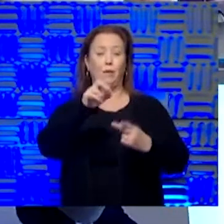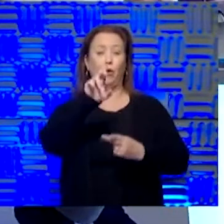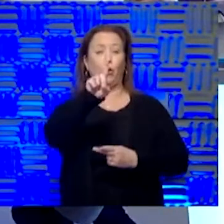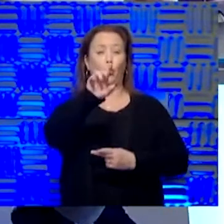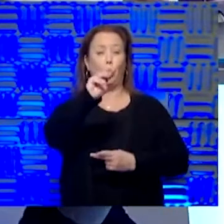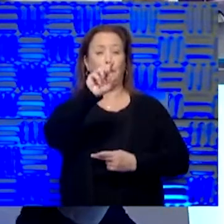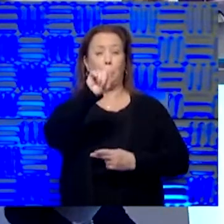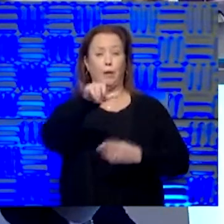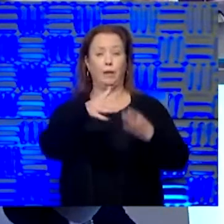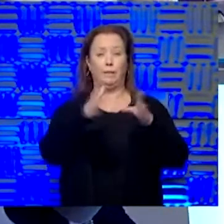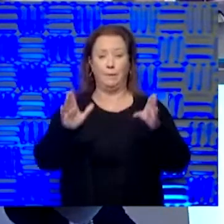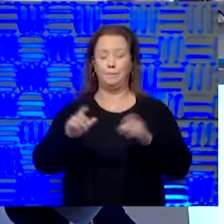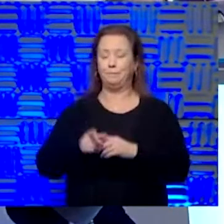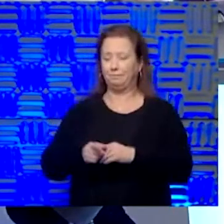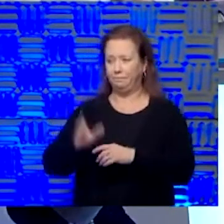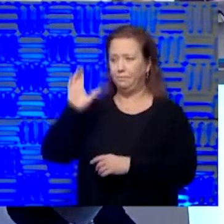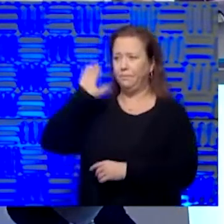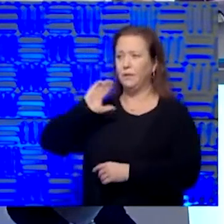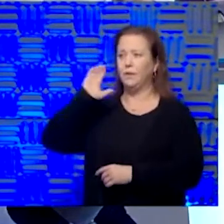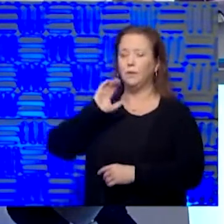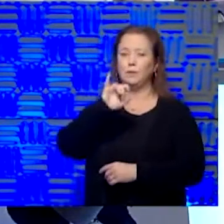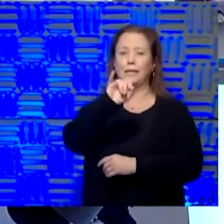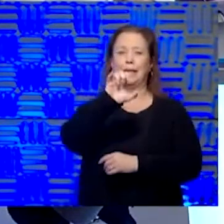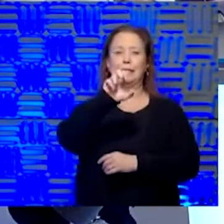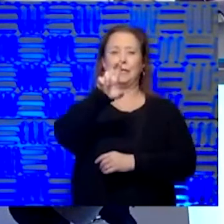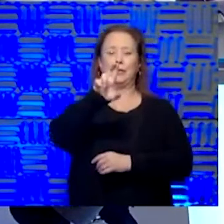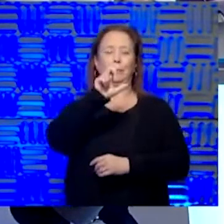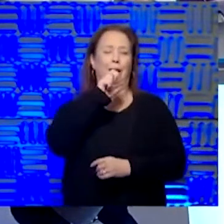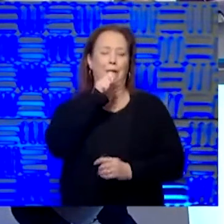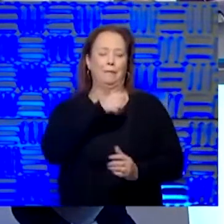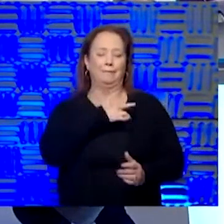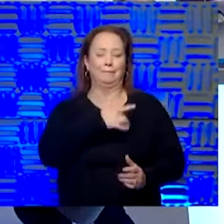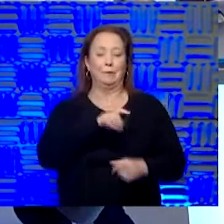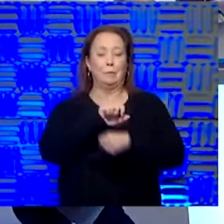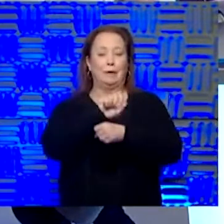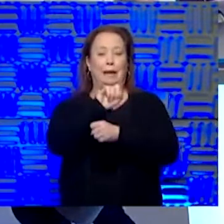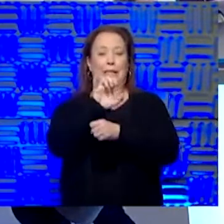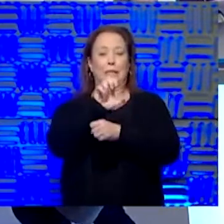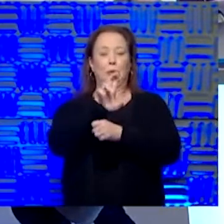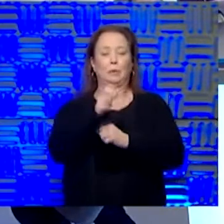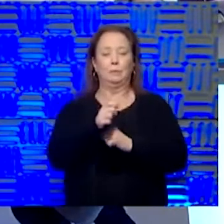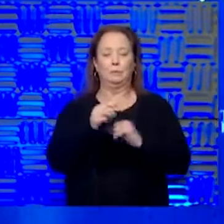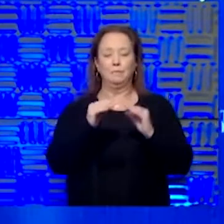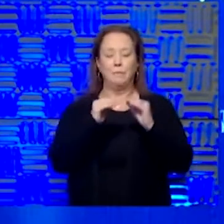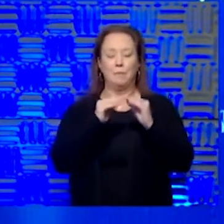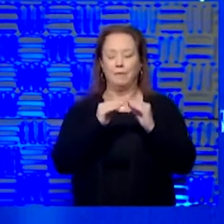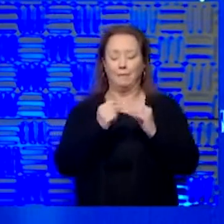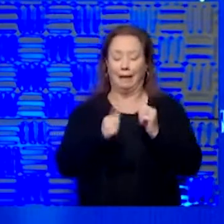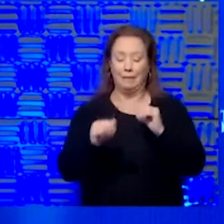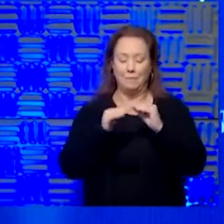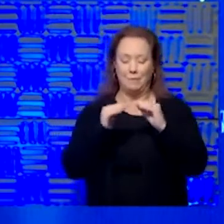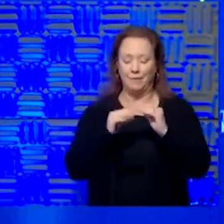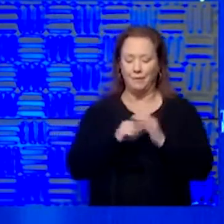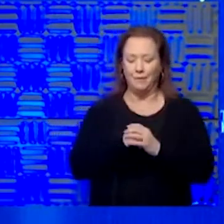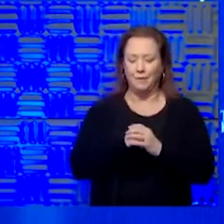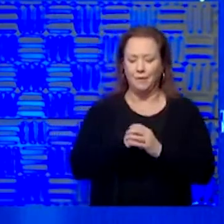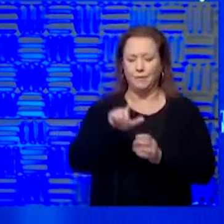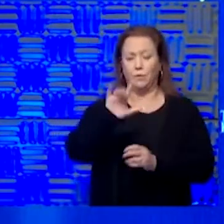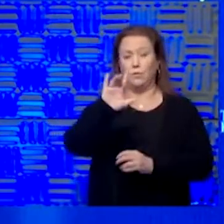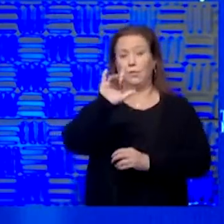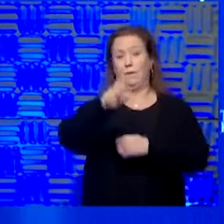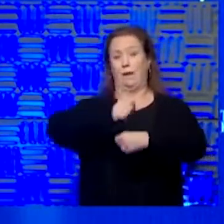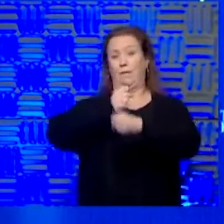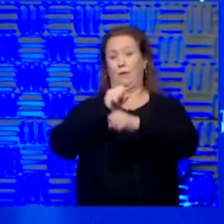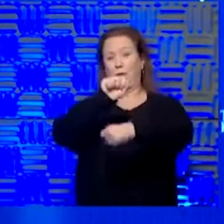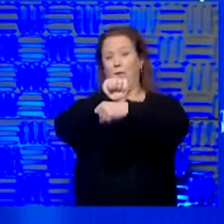used to be an ICU doctor. I don't really do that anymore. But I, for 25 years,